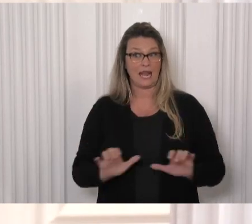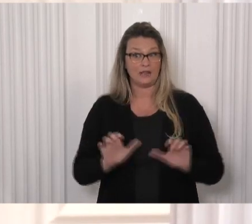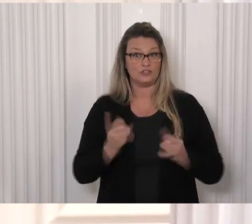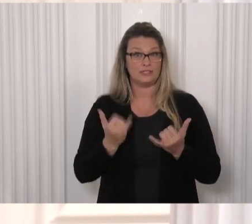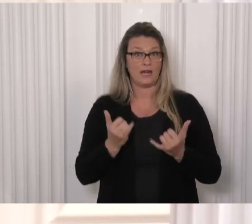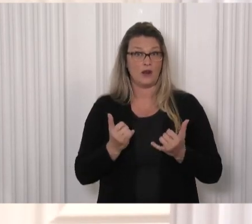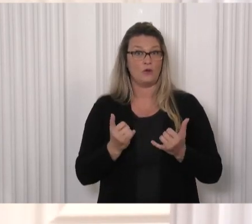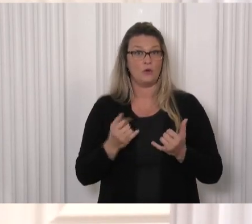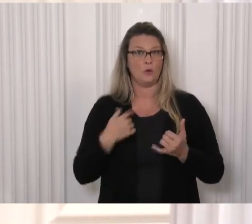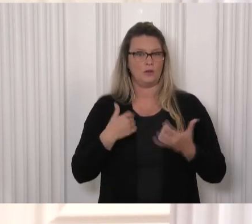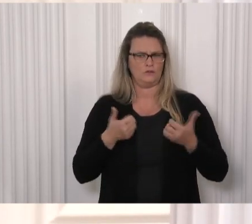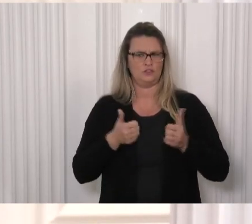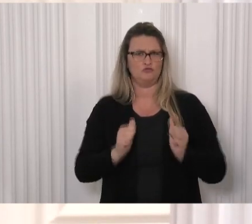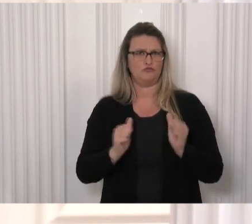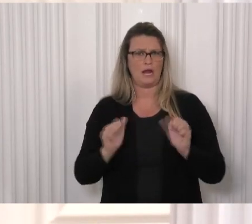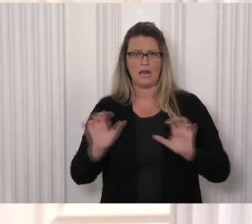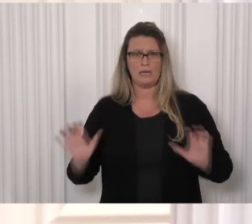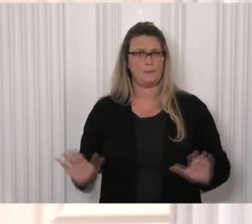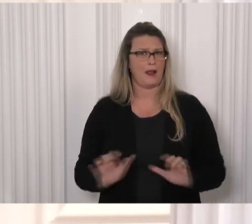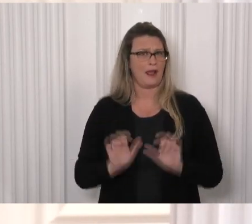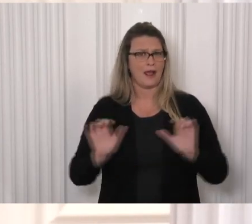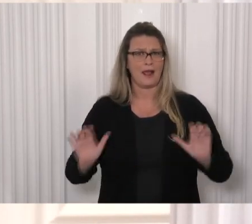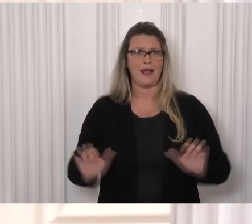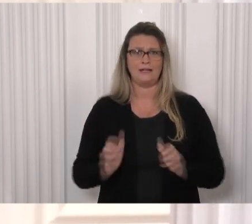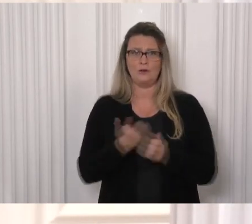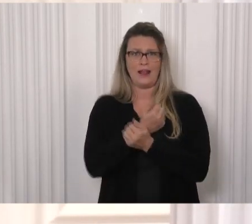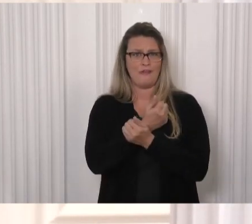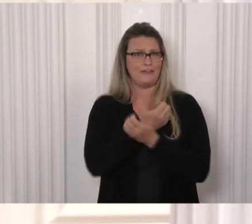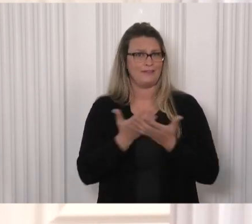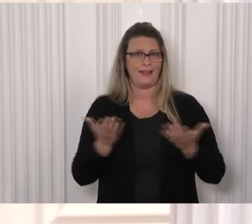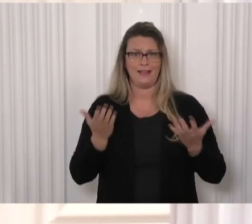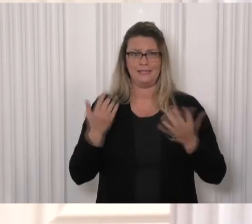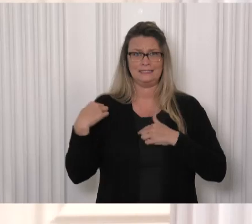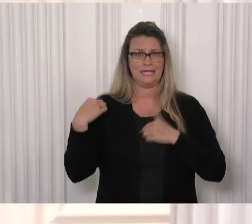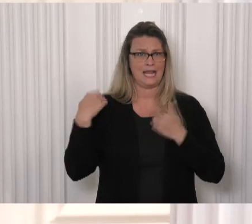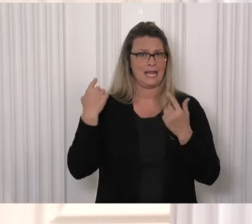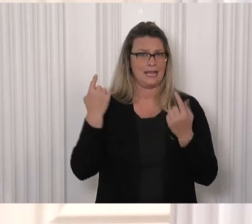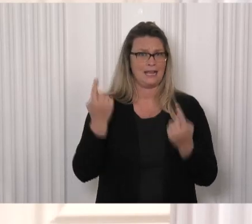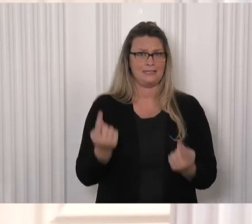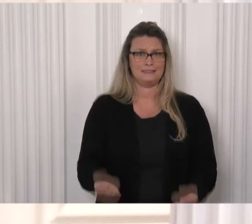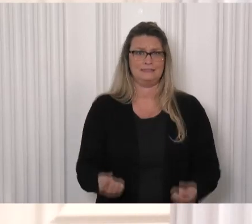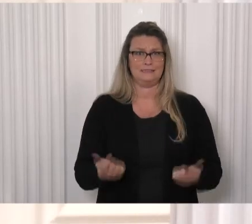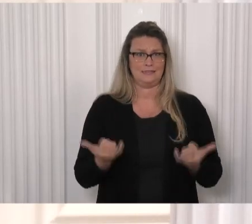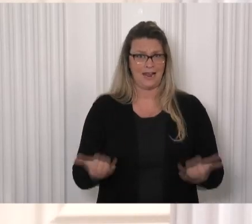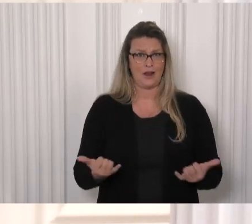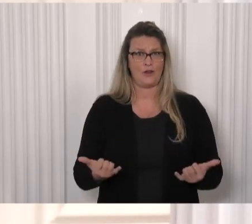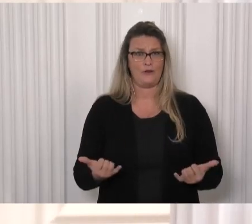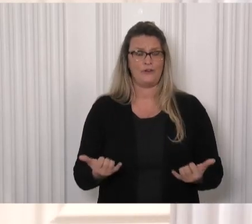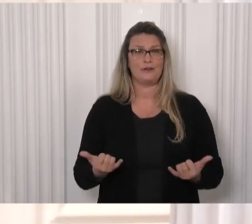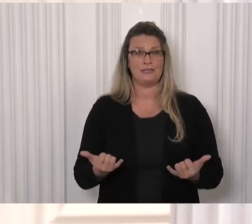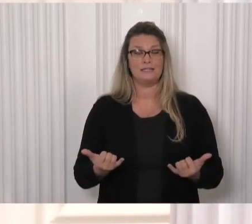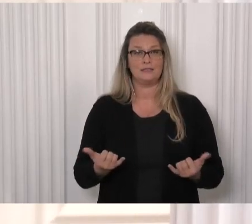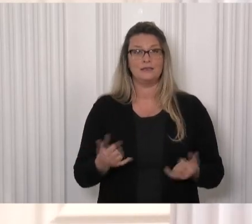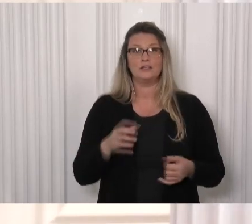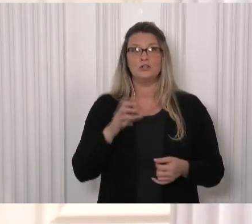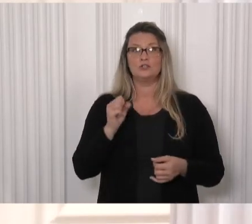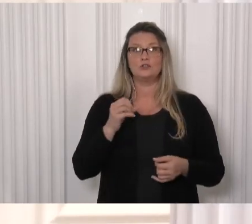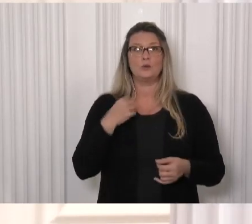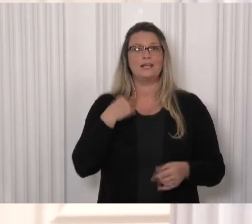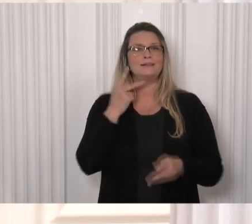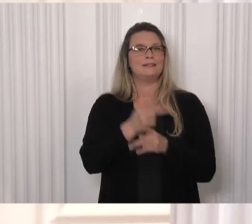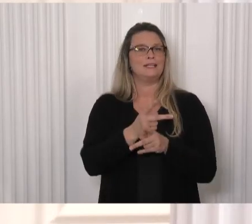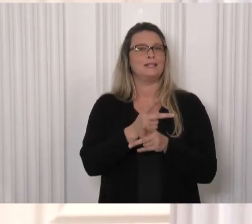tried to act proactively on everything all along the way. And that's why we have kept